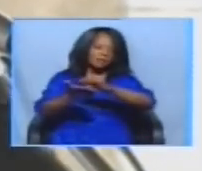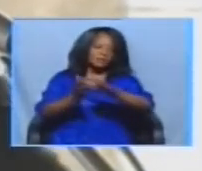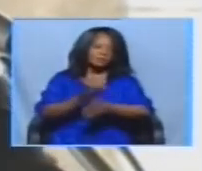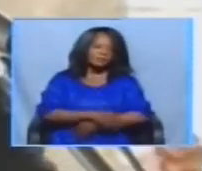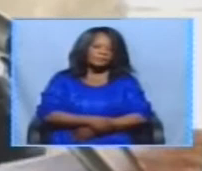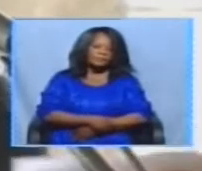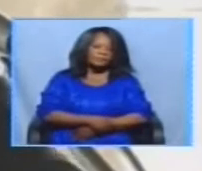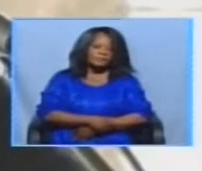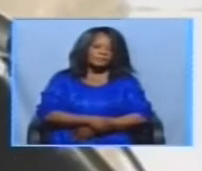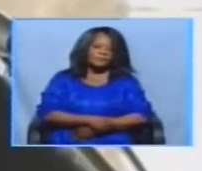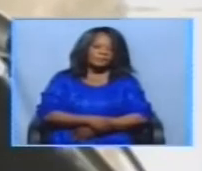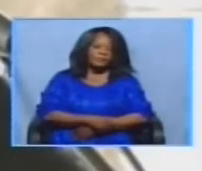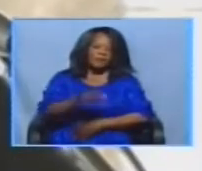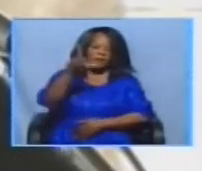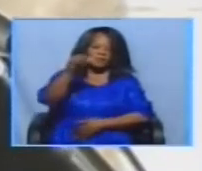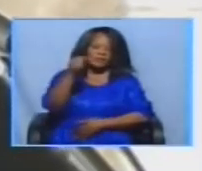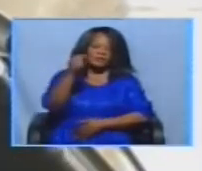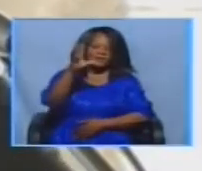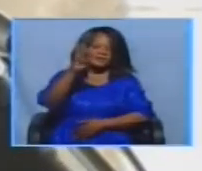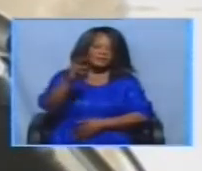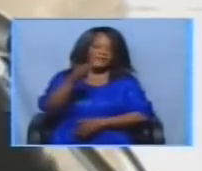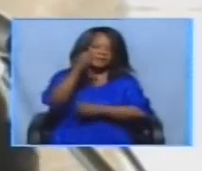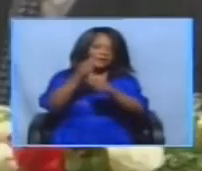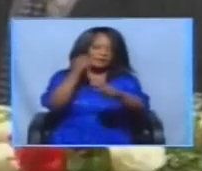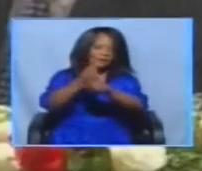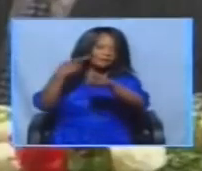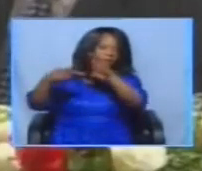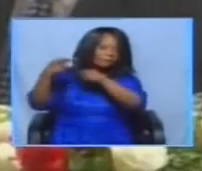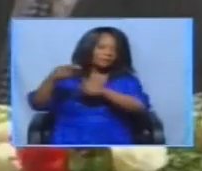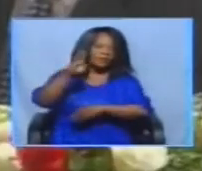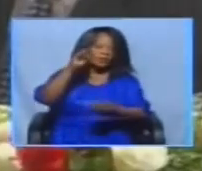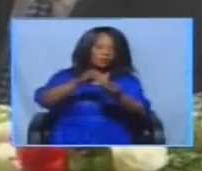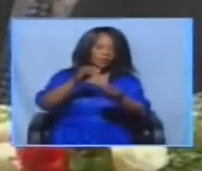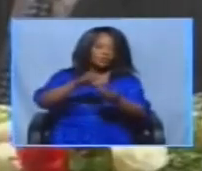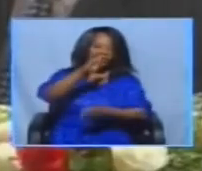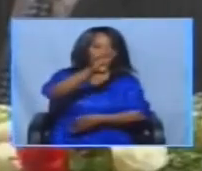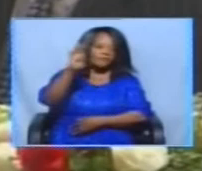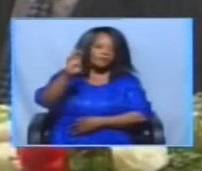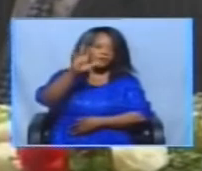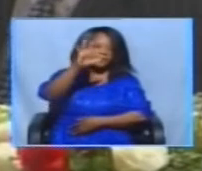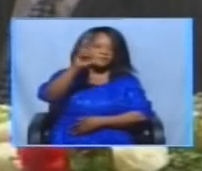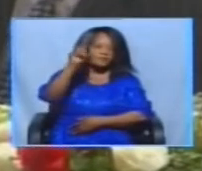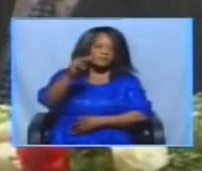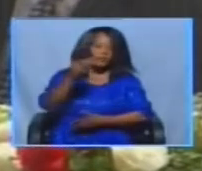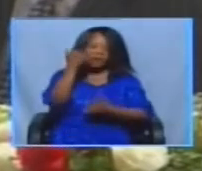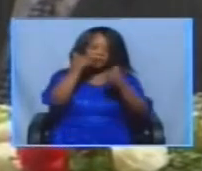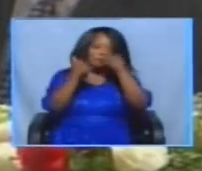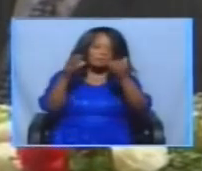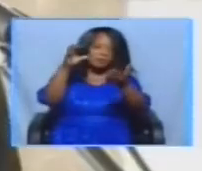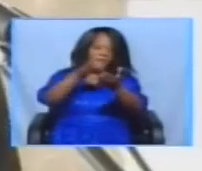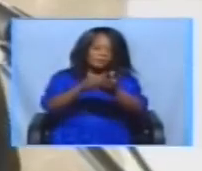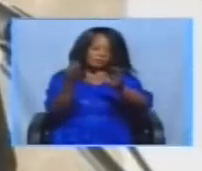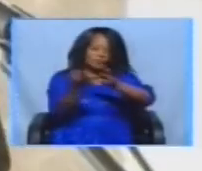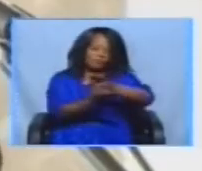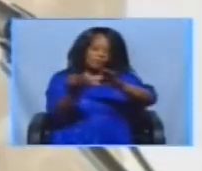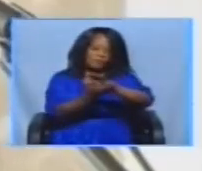In the year under review 2016, a total of 446 criminal cases were filed in the